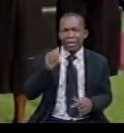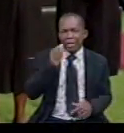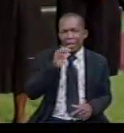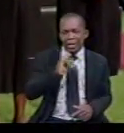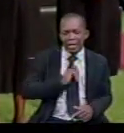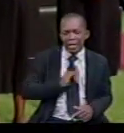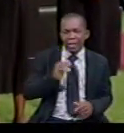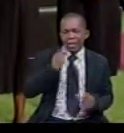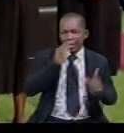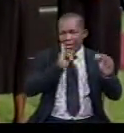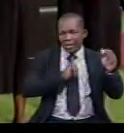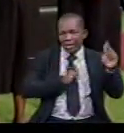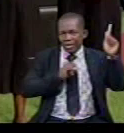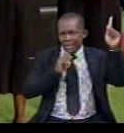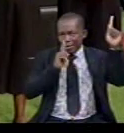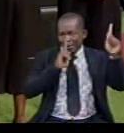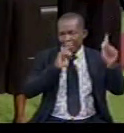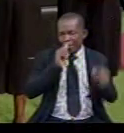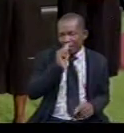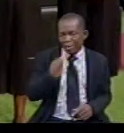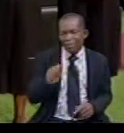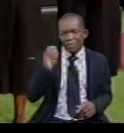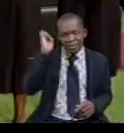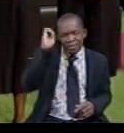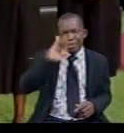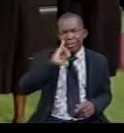He is holy. He is great.